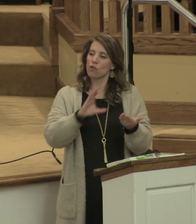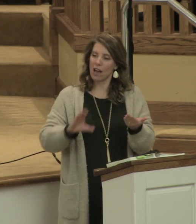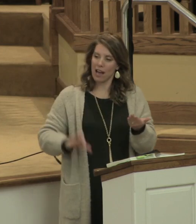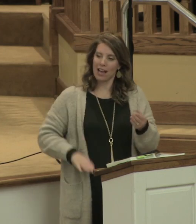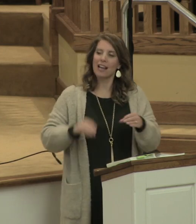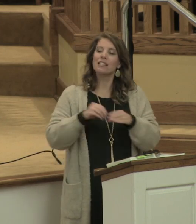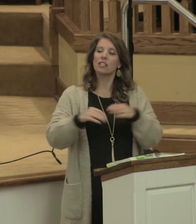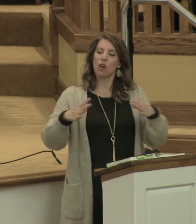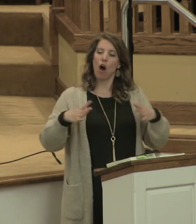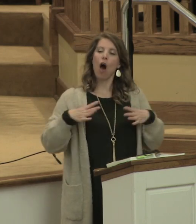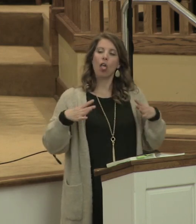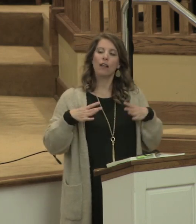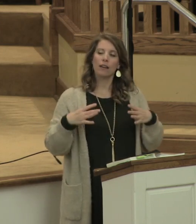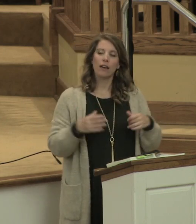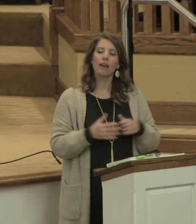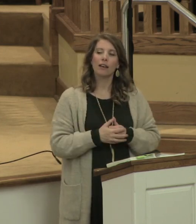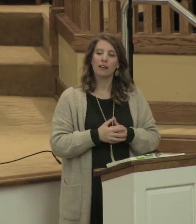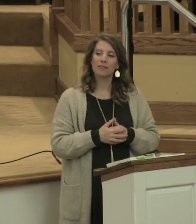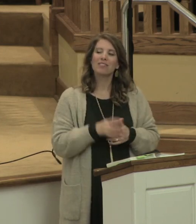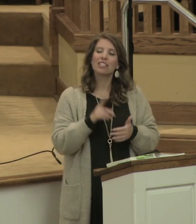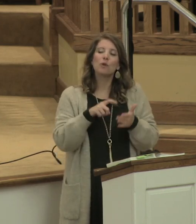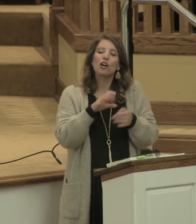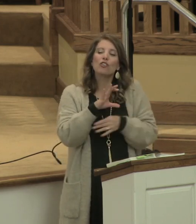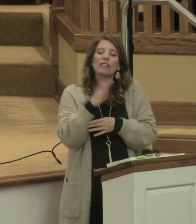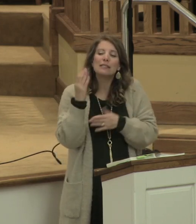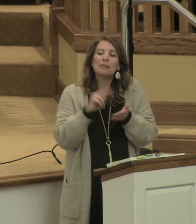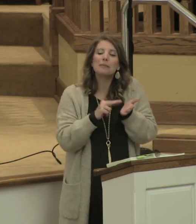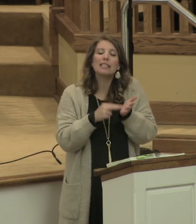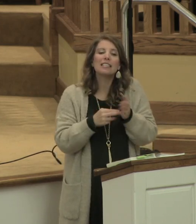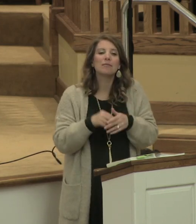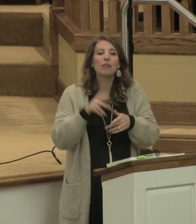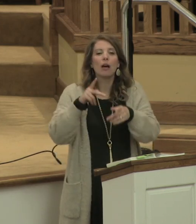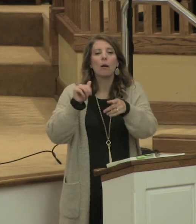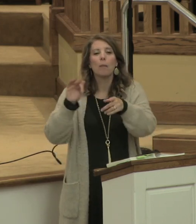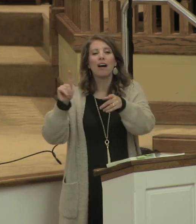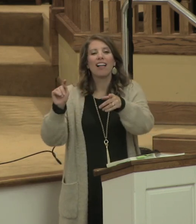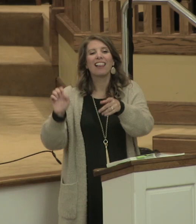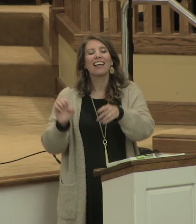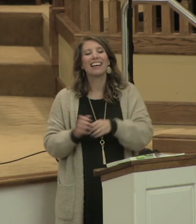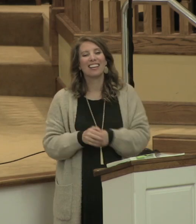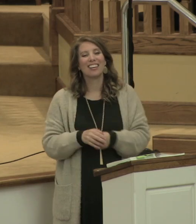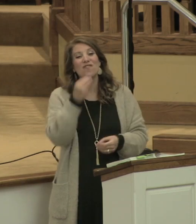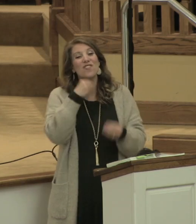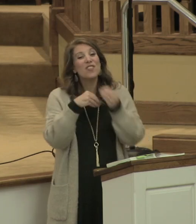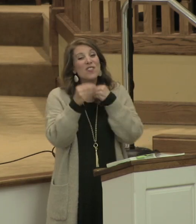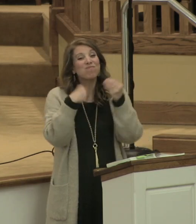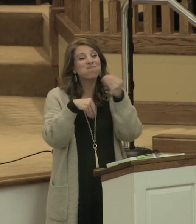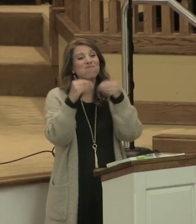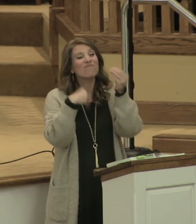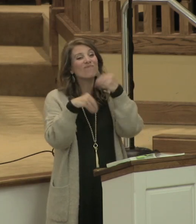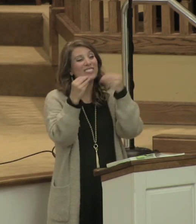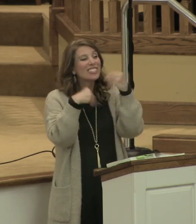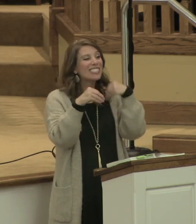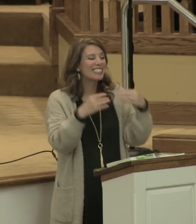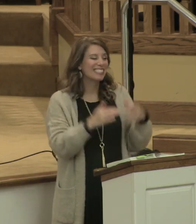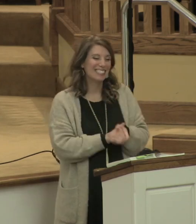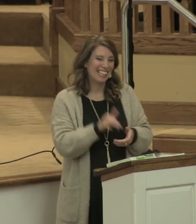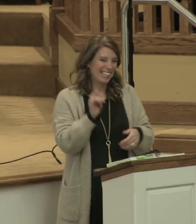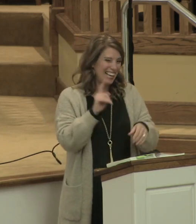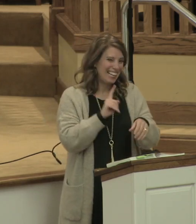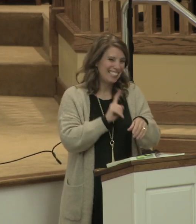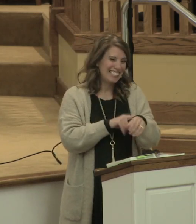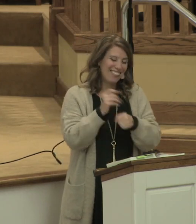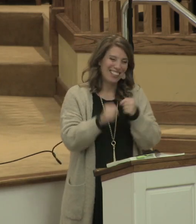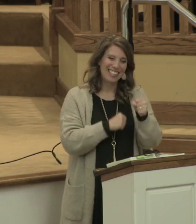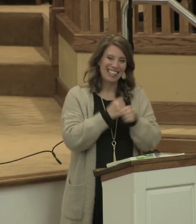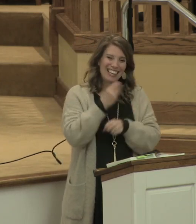Yeah, bringing Christ into the holiday. That's what Christmas is all about. Yes, Paulette? Food. This is that time of the year